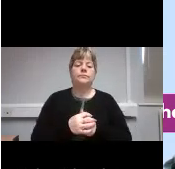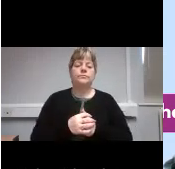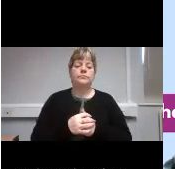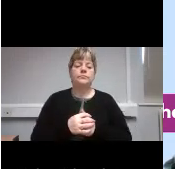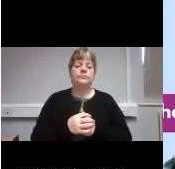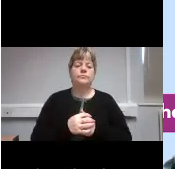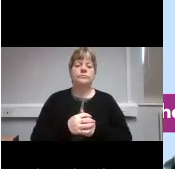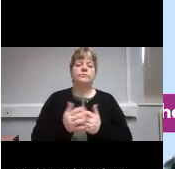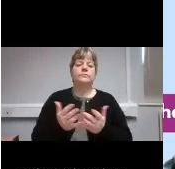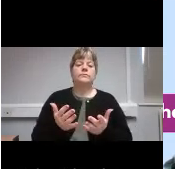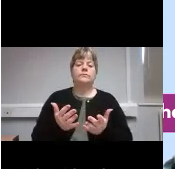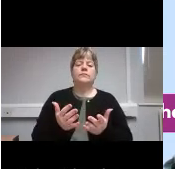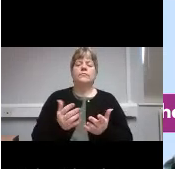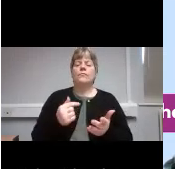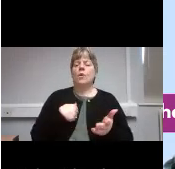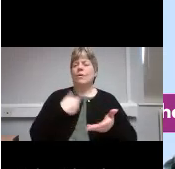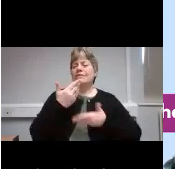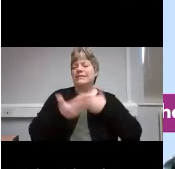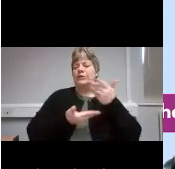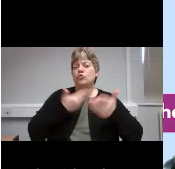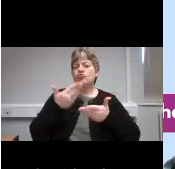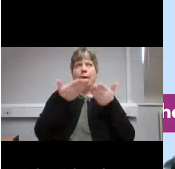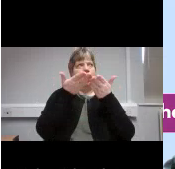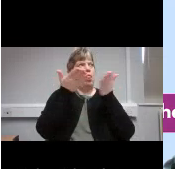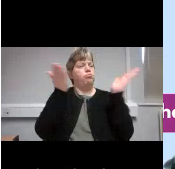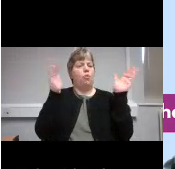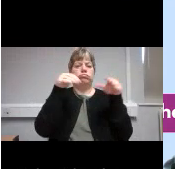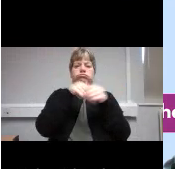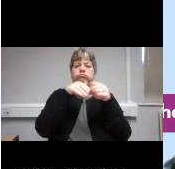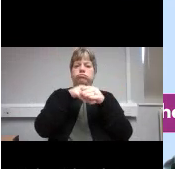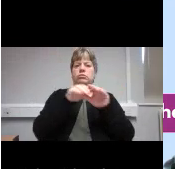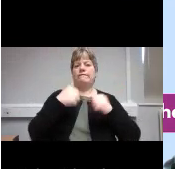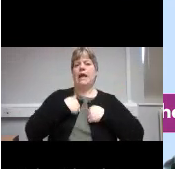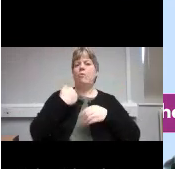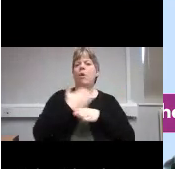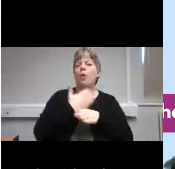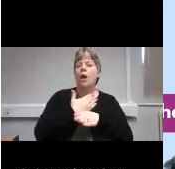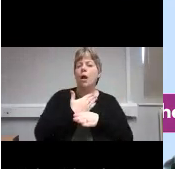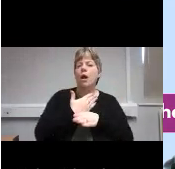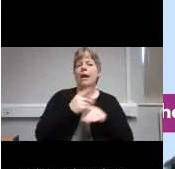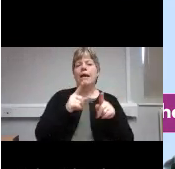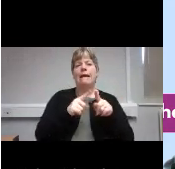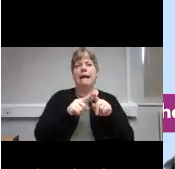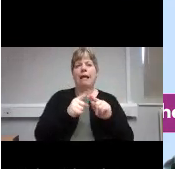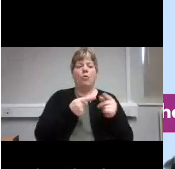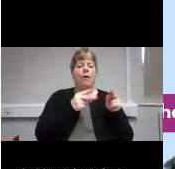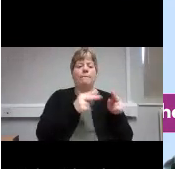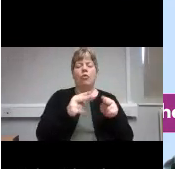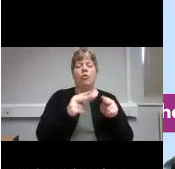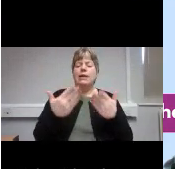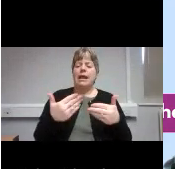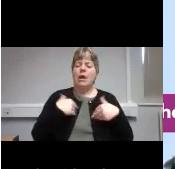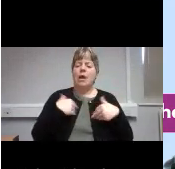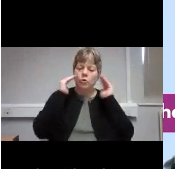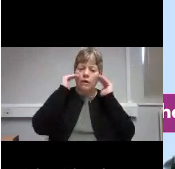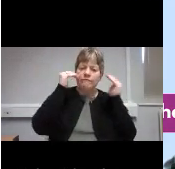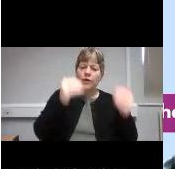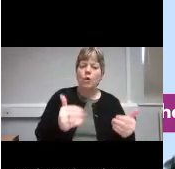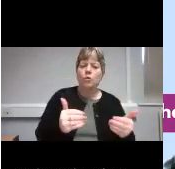So having described the broader context of the work that's going on and the pathway, we wanted to now focus more